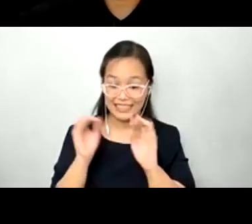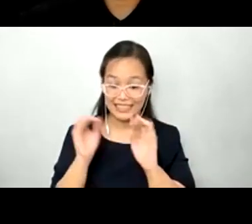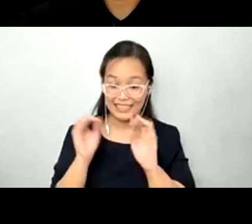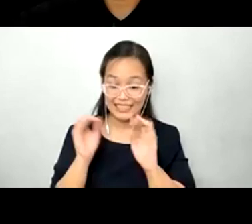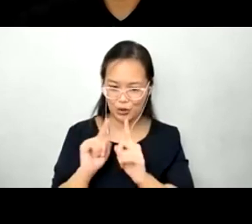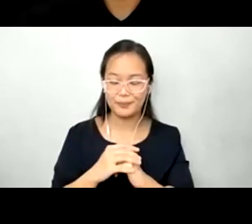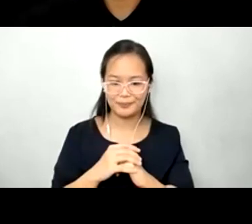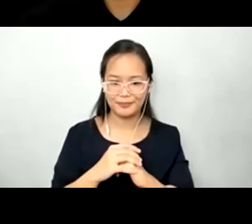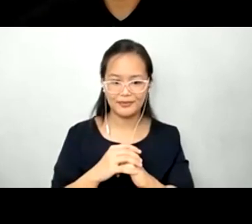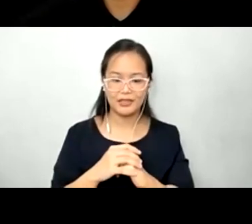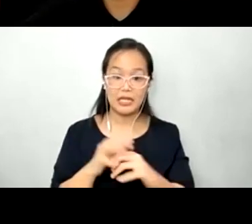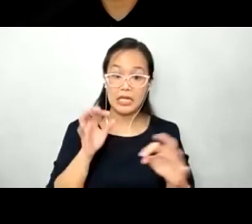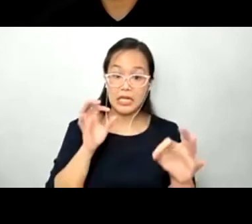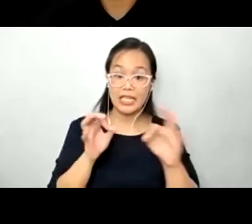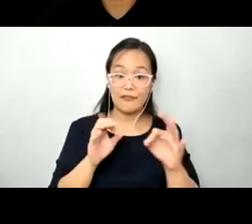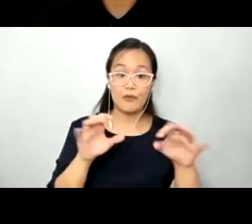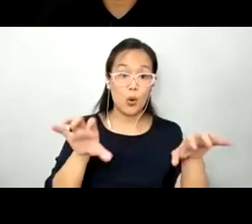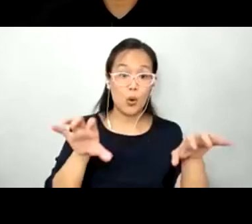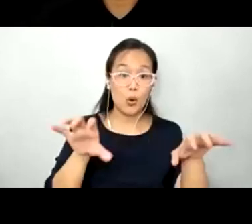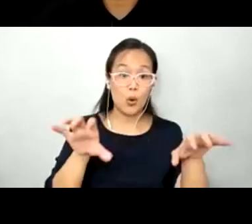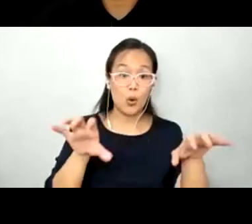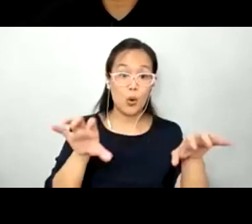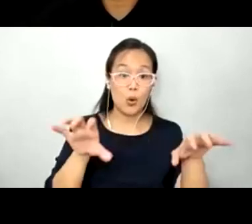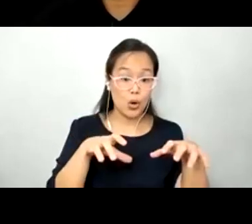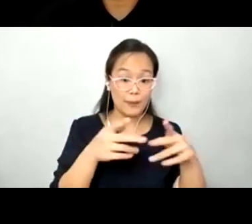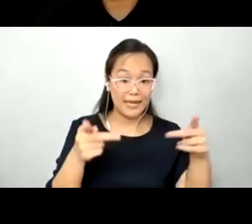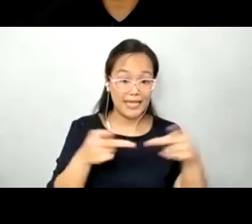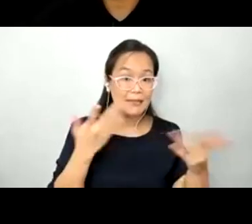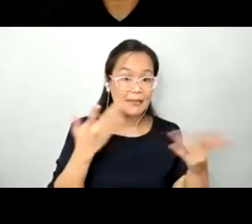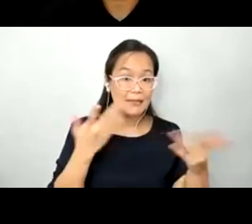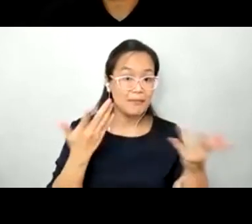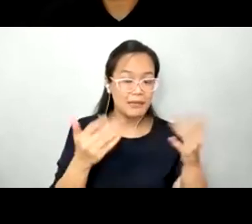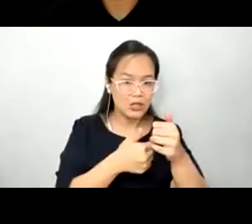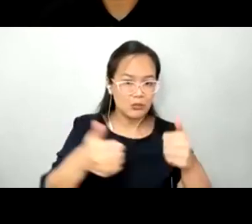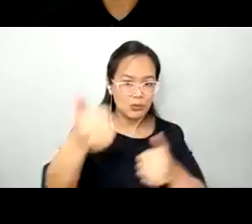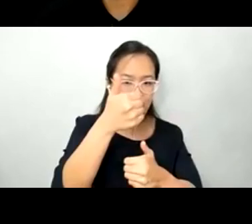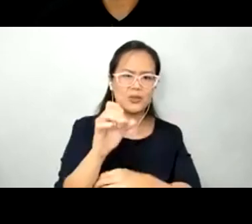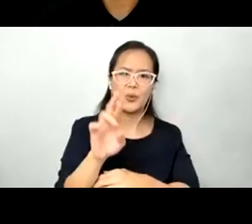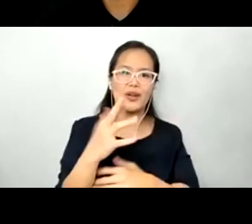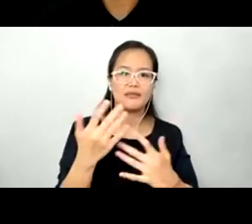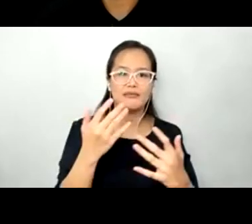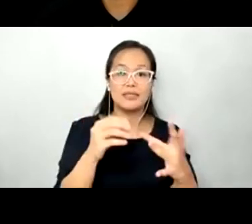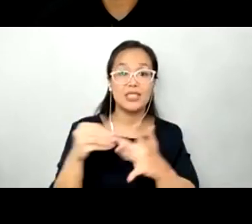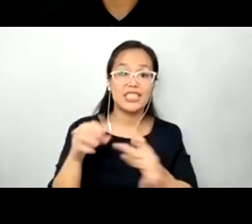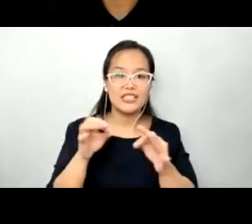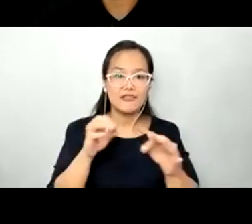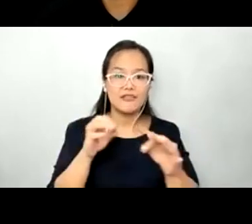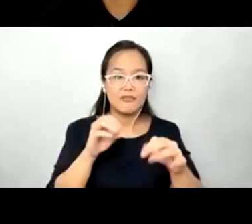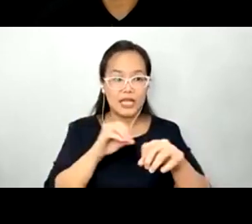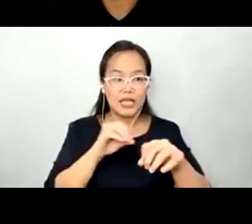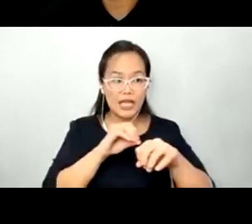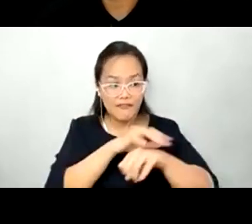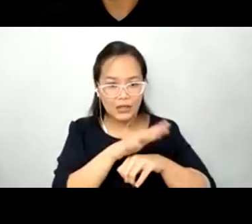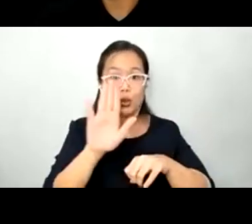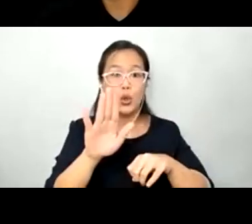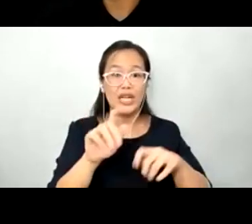If this is at the workplace, most likely the supervisor, and especially if it's affecting already the output of